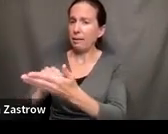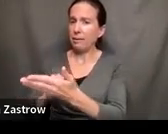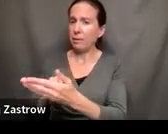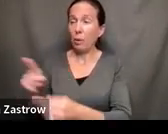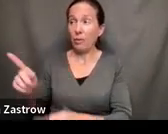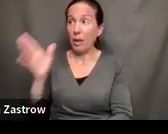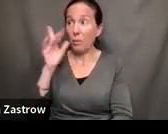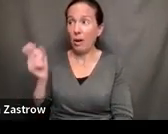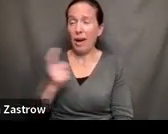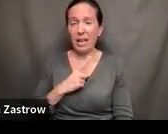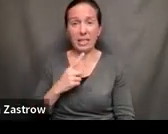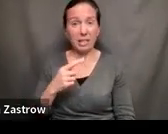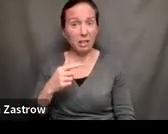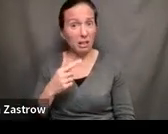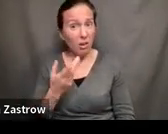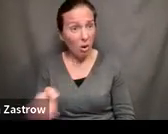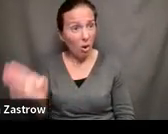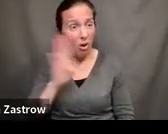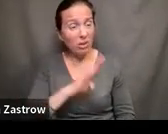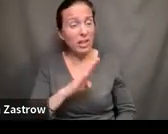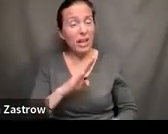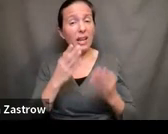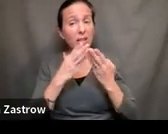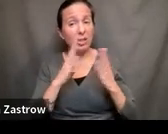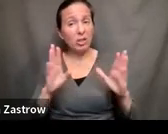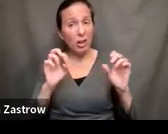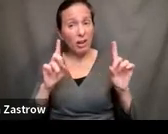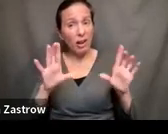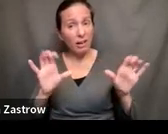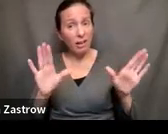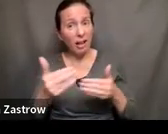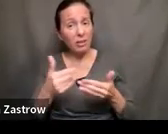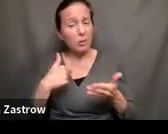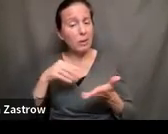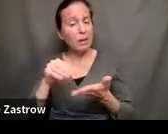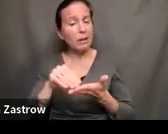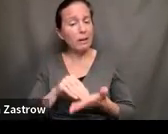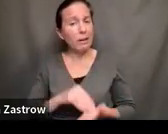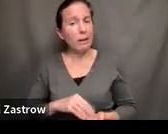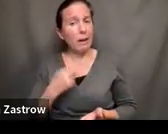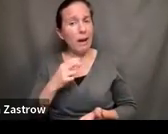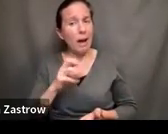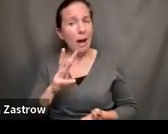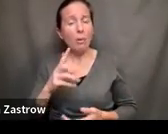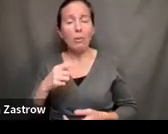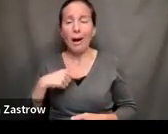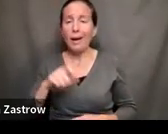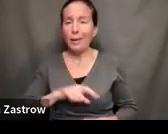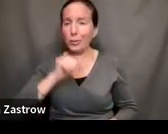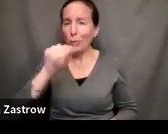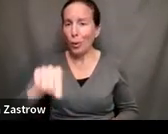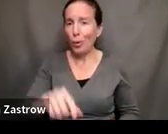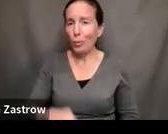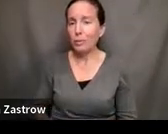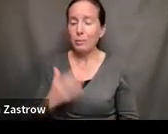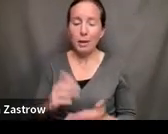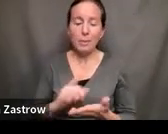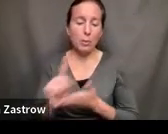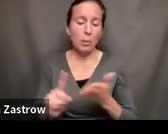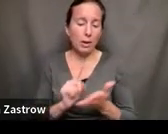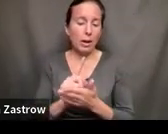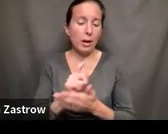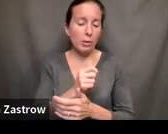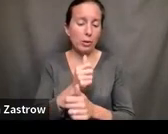day? And the answer is you have to find time to go in there, and it can be an hour a week. It can be an hour